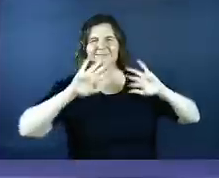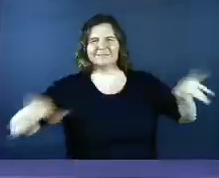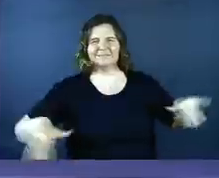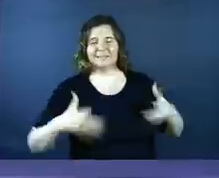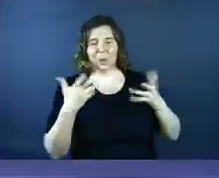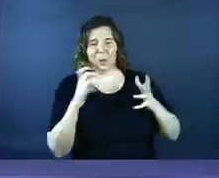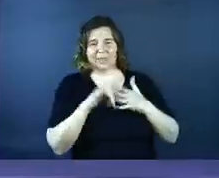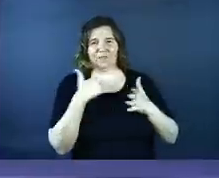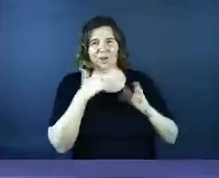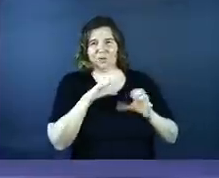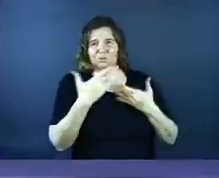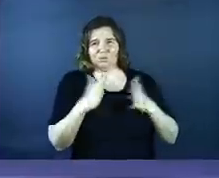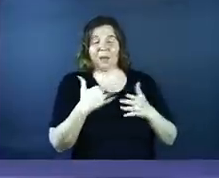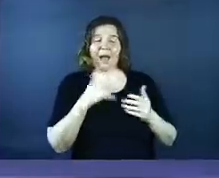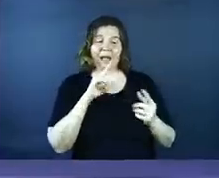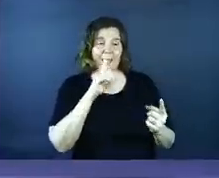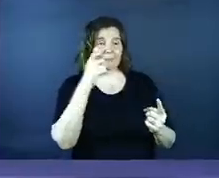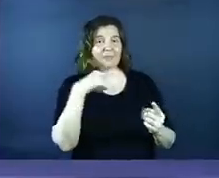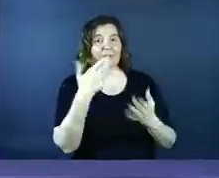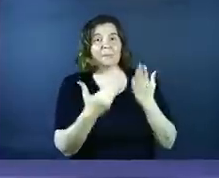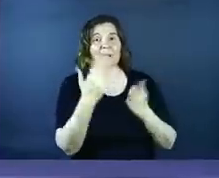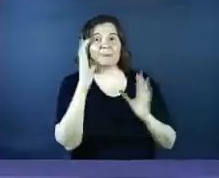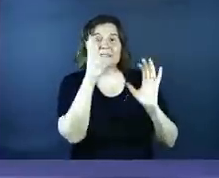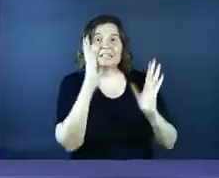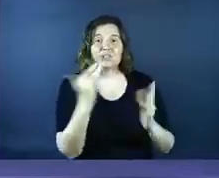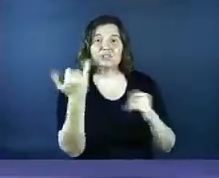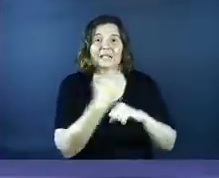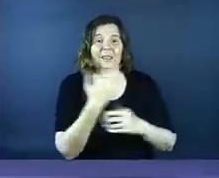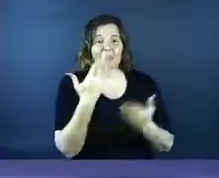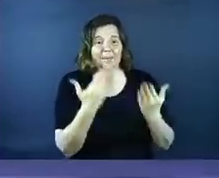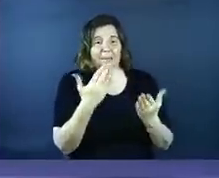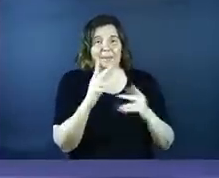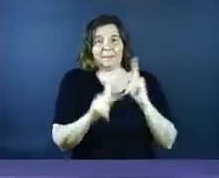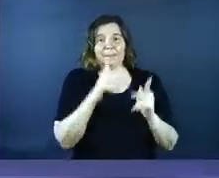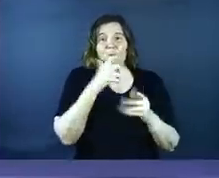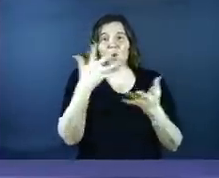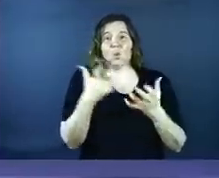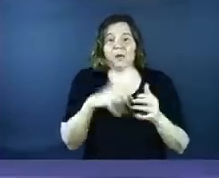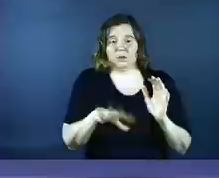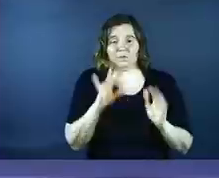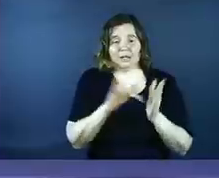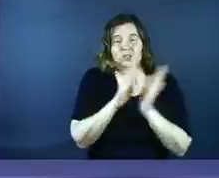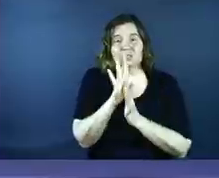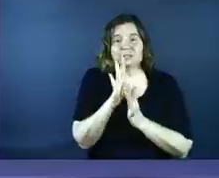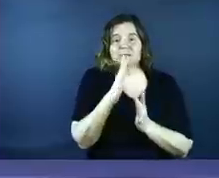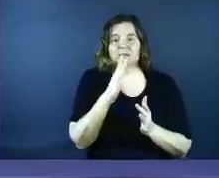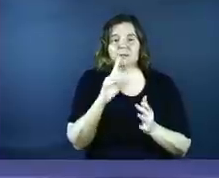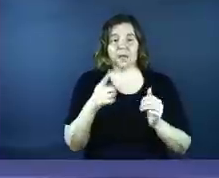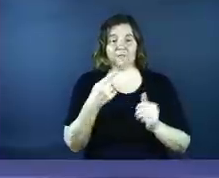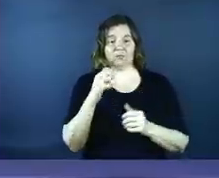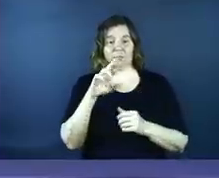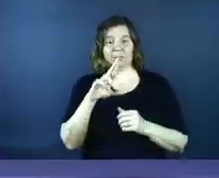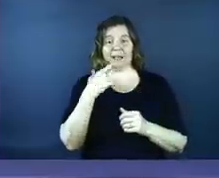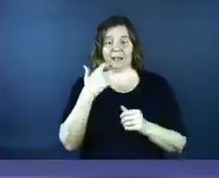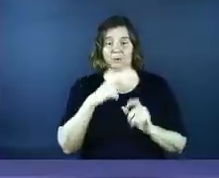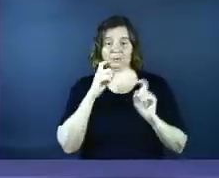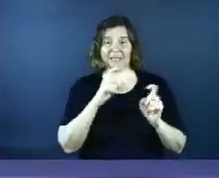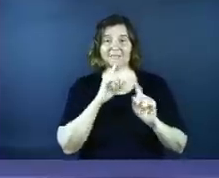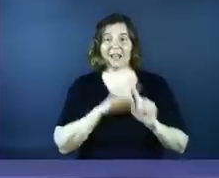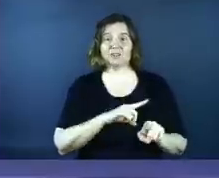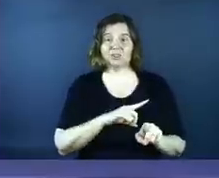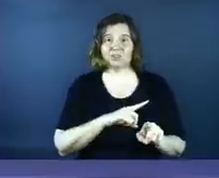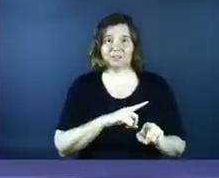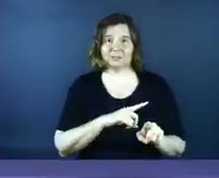all the Christians in the room. I came because there might be seekers today. There might be people who want to find Jesus. And 1 Peter says, I'm supposed to give an